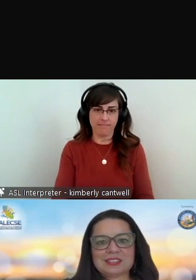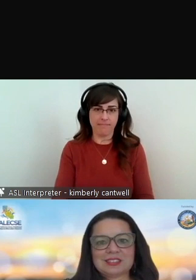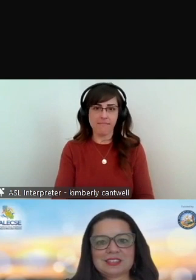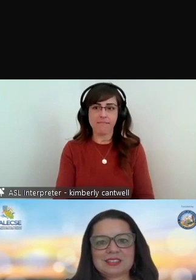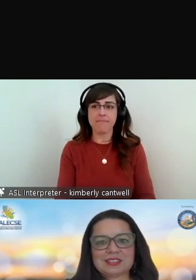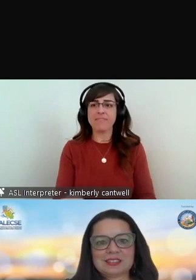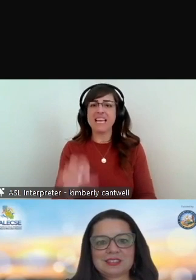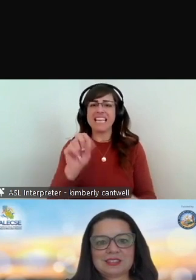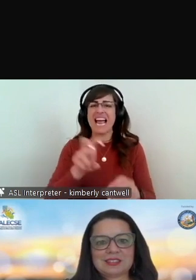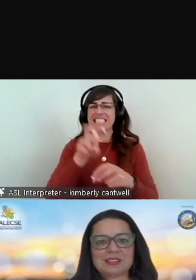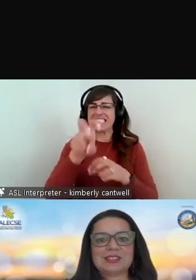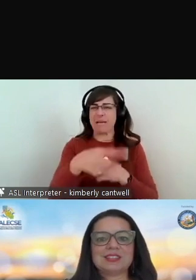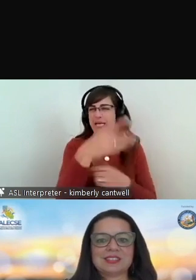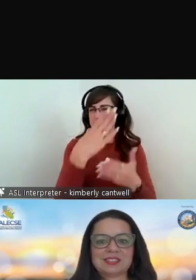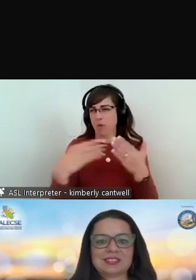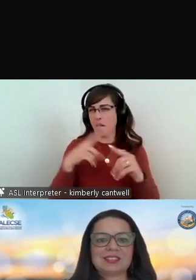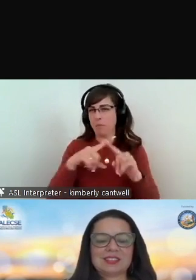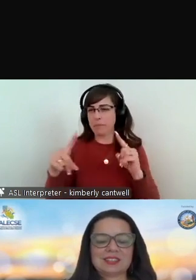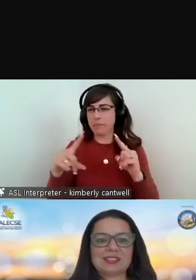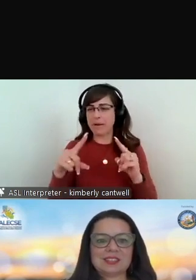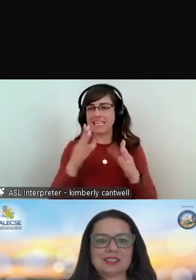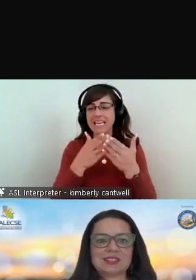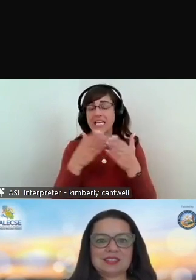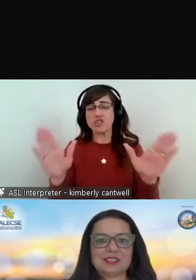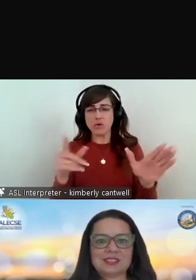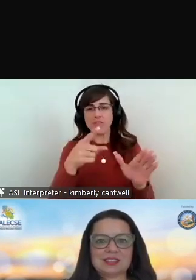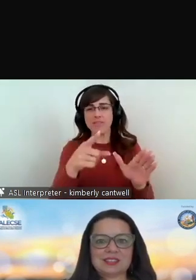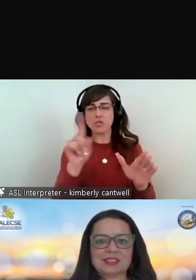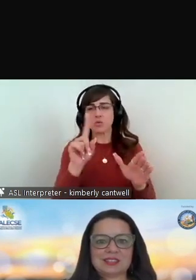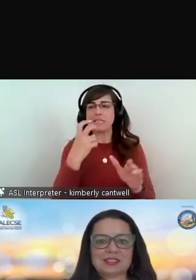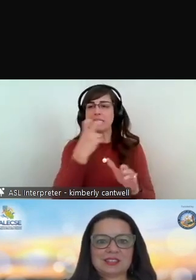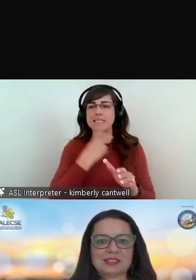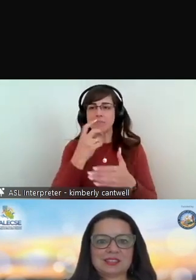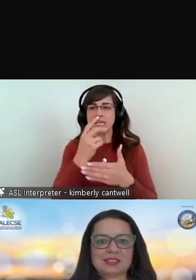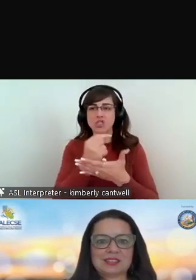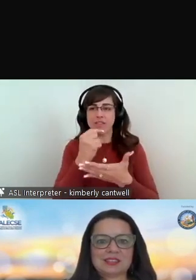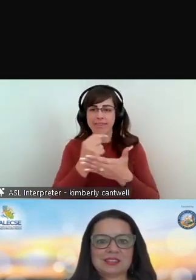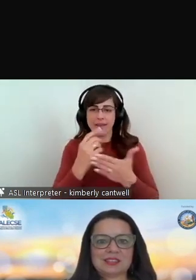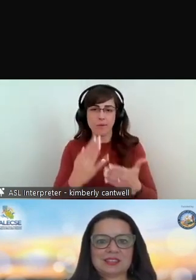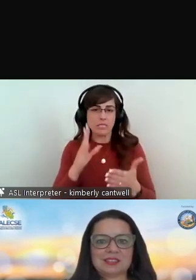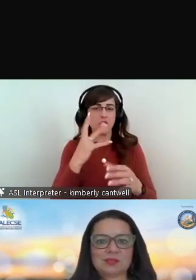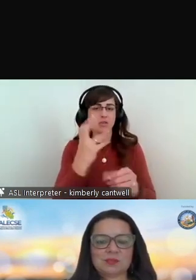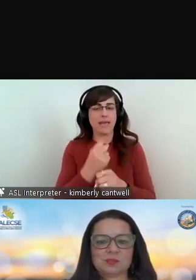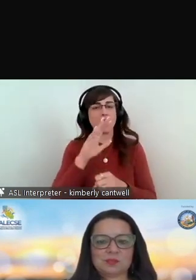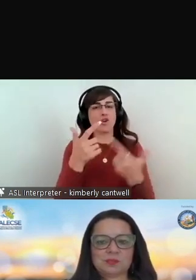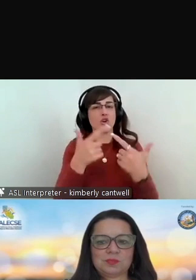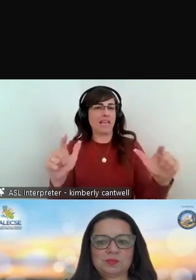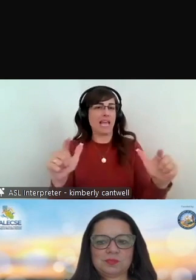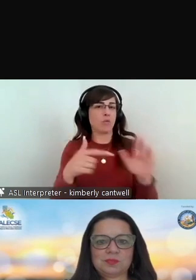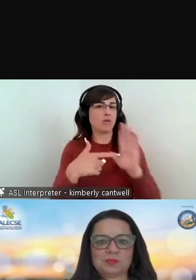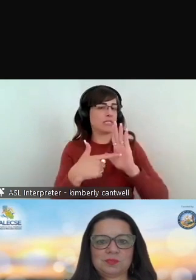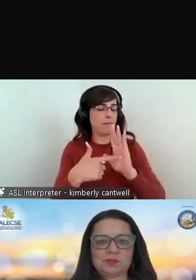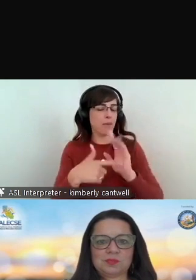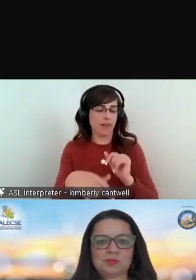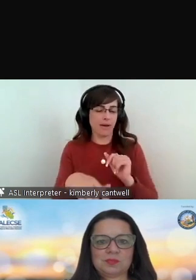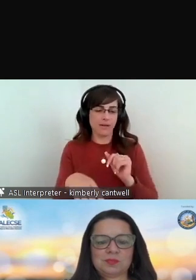We can kind of skip this part, but just in general, this is where a speech therapist, you're going to get your language